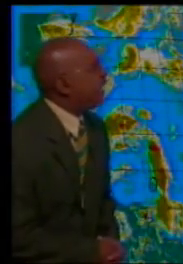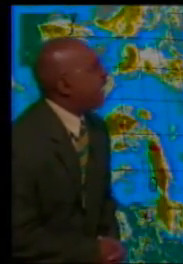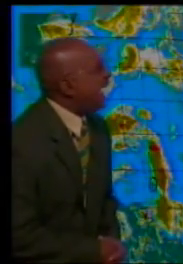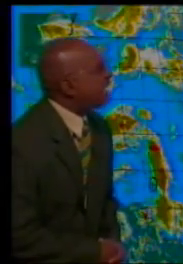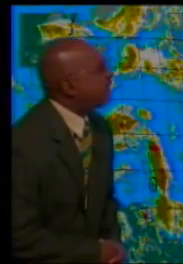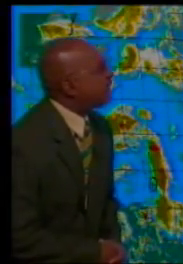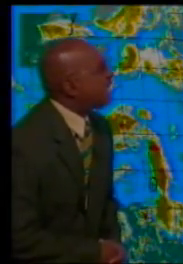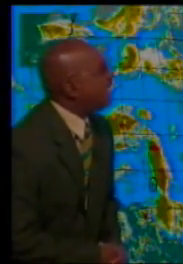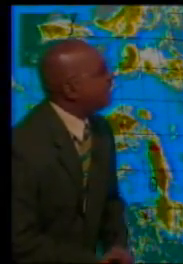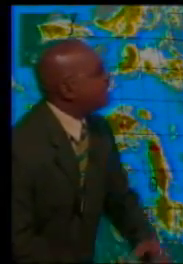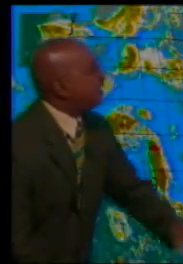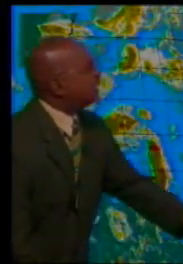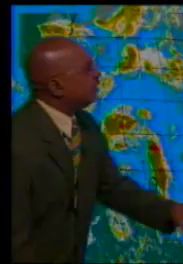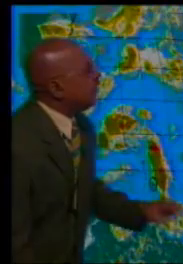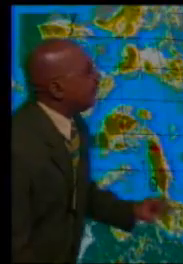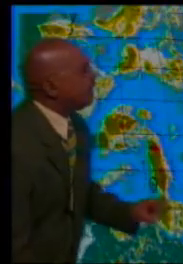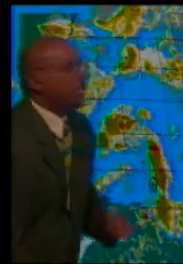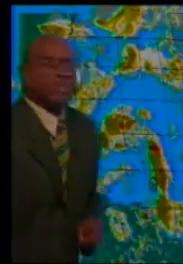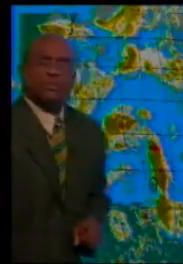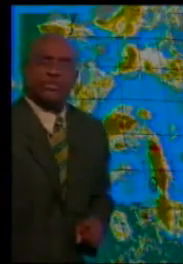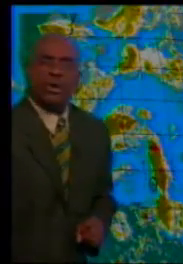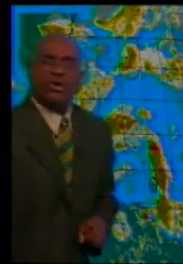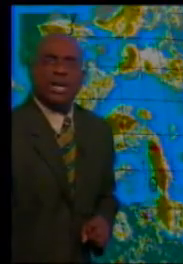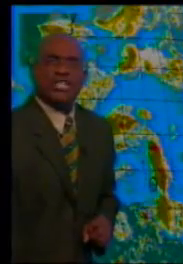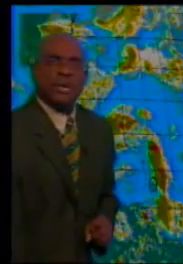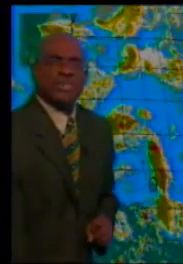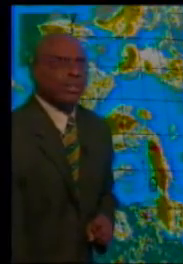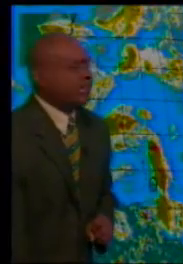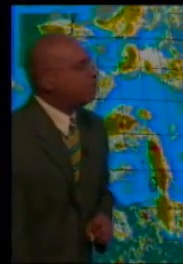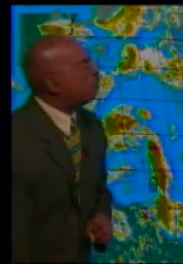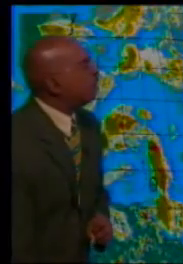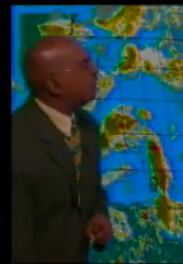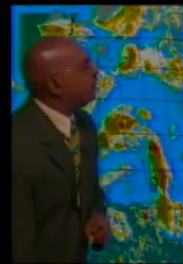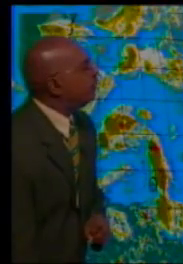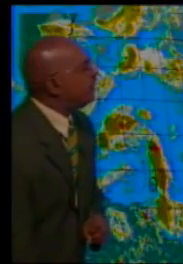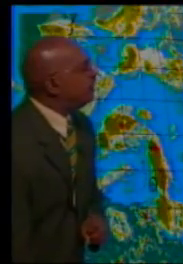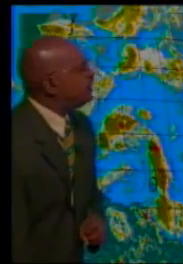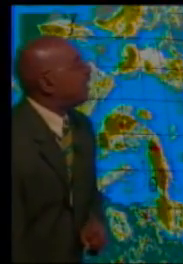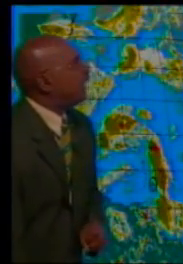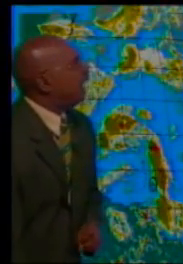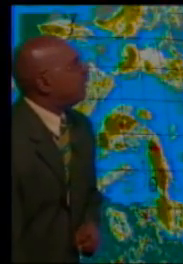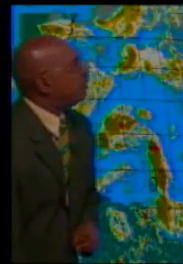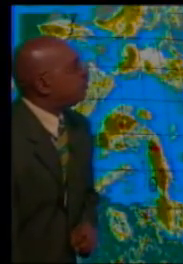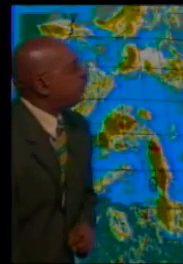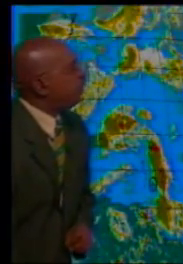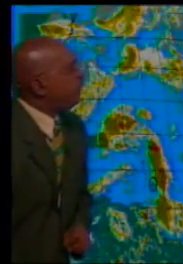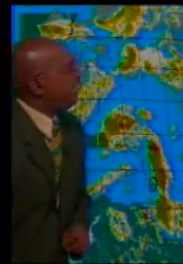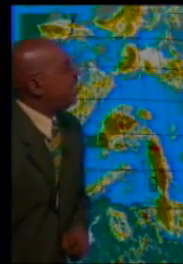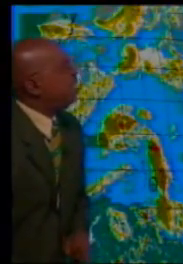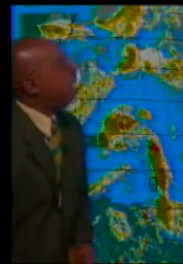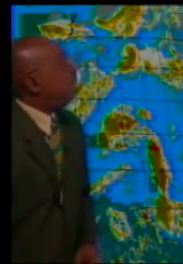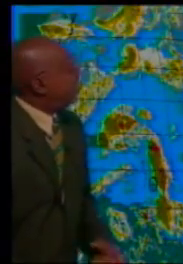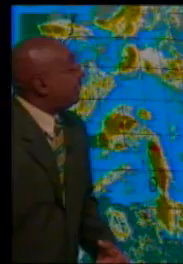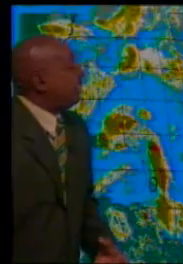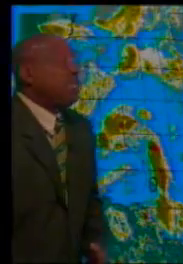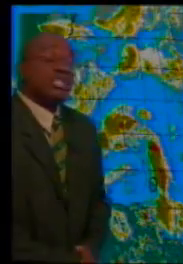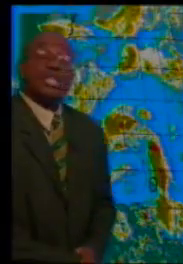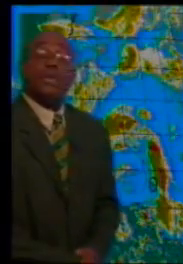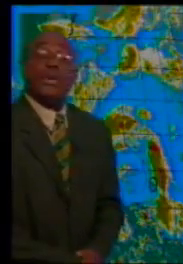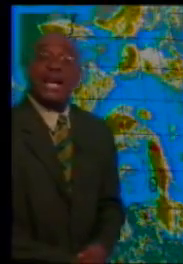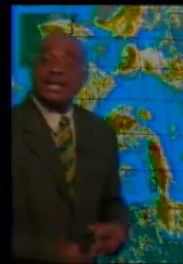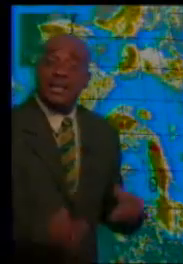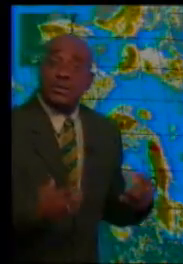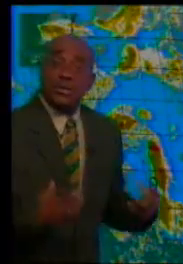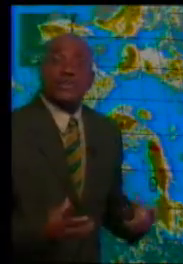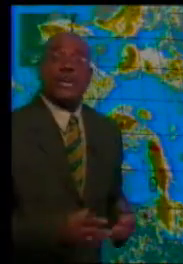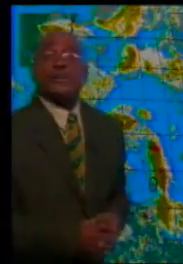very active status and could very well bring some strong showers and thunderstorms into the region during the weekend. But initially